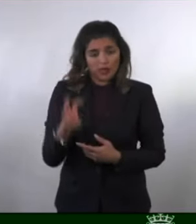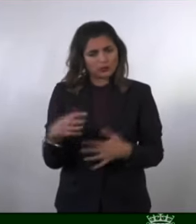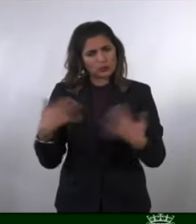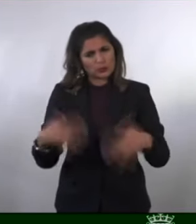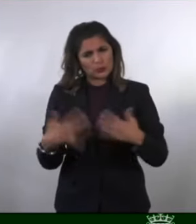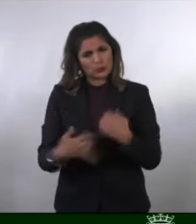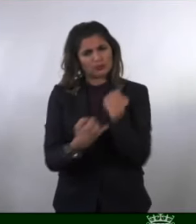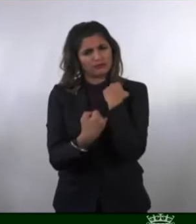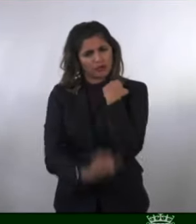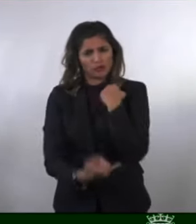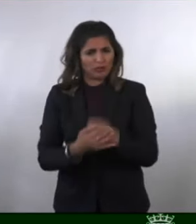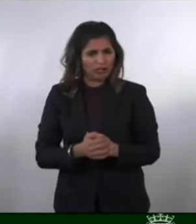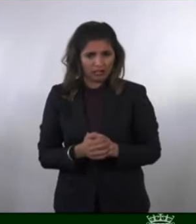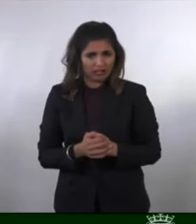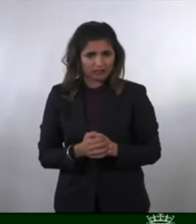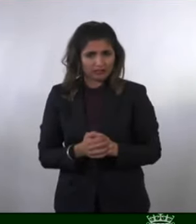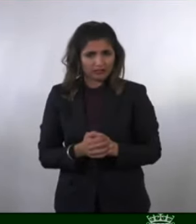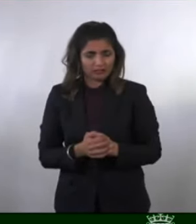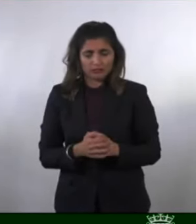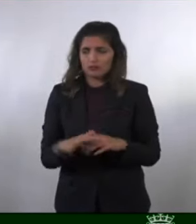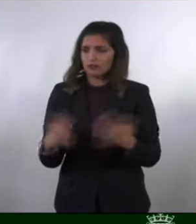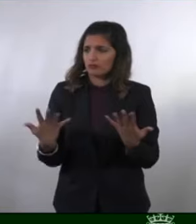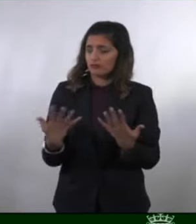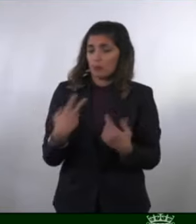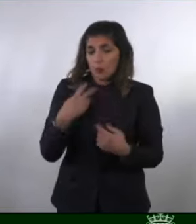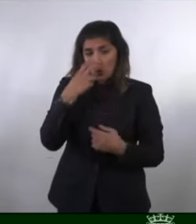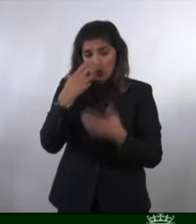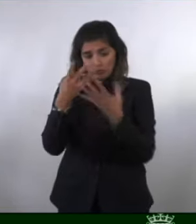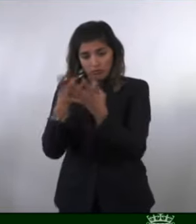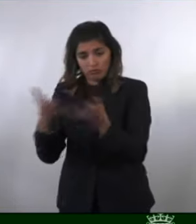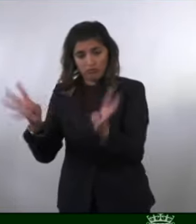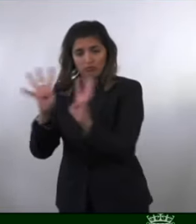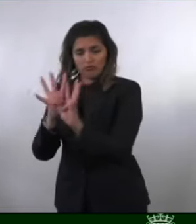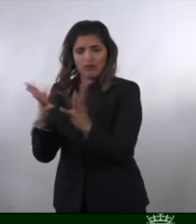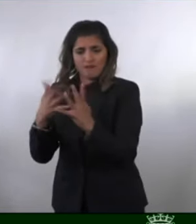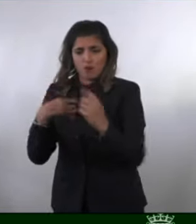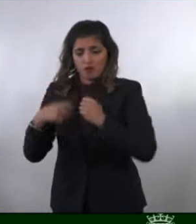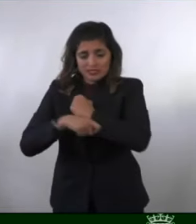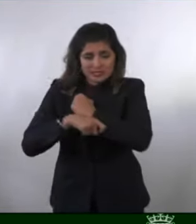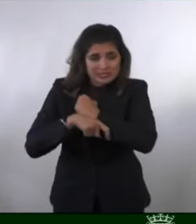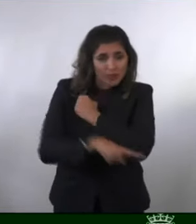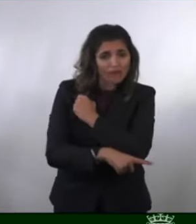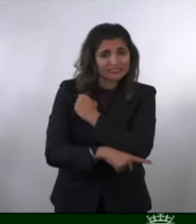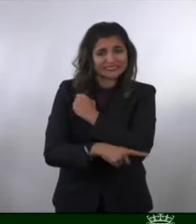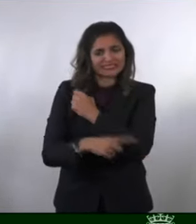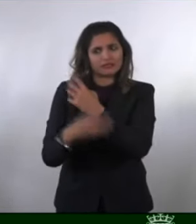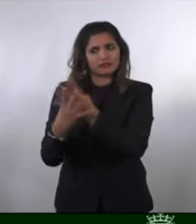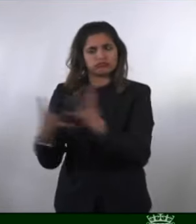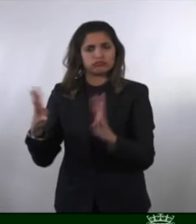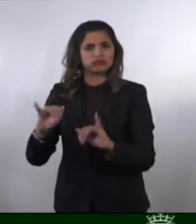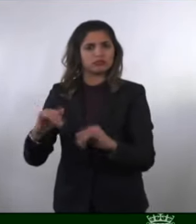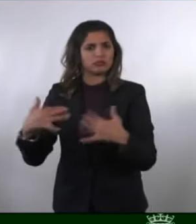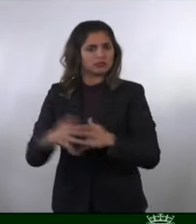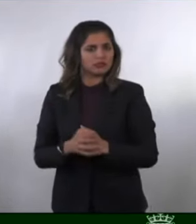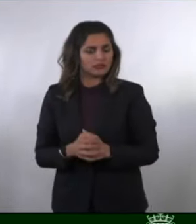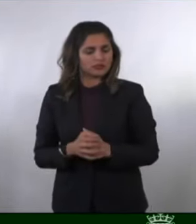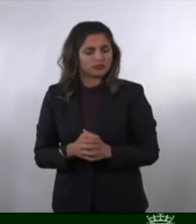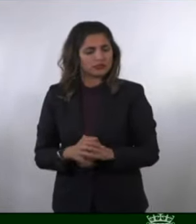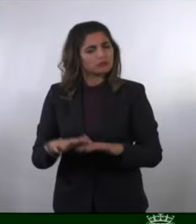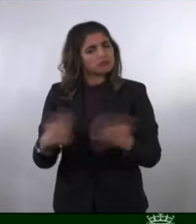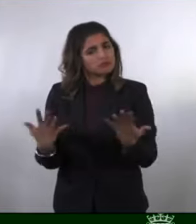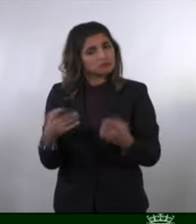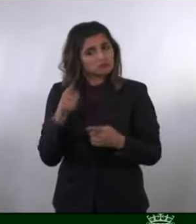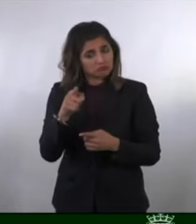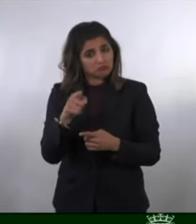to Covid-19 because of our older population and our higher levels of deprivation. Will the Secretary of State ensure that Wales receives